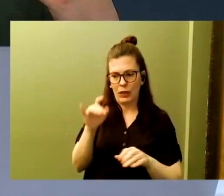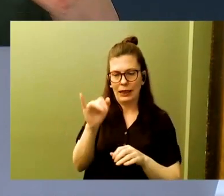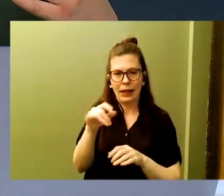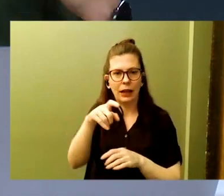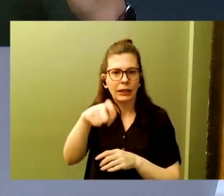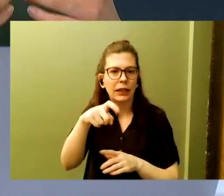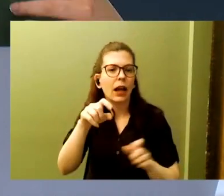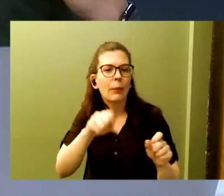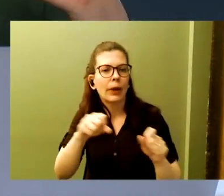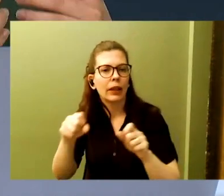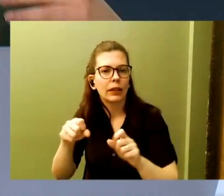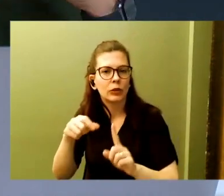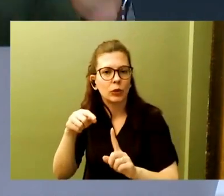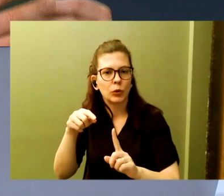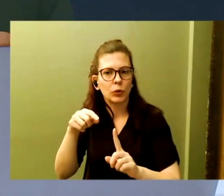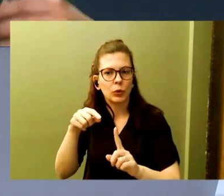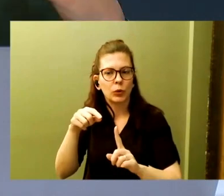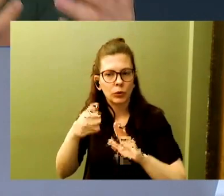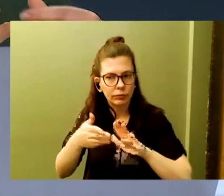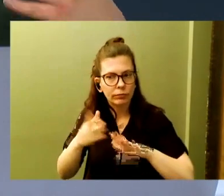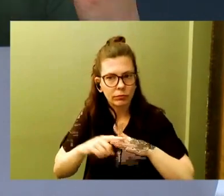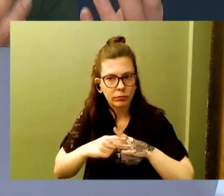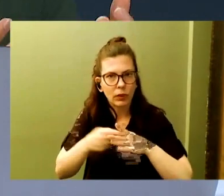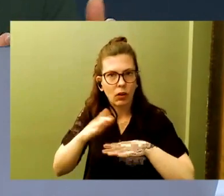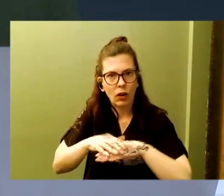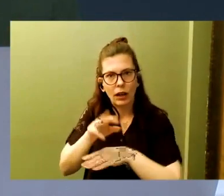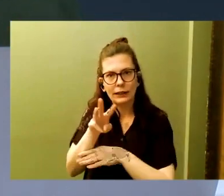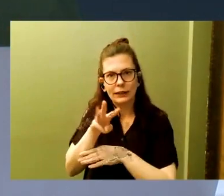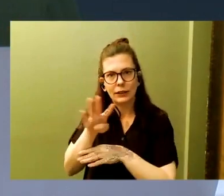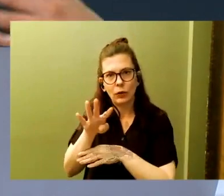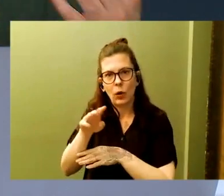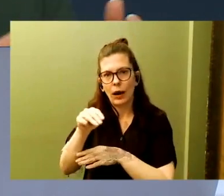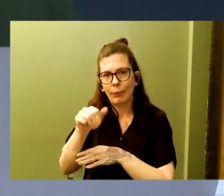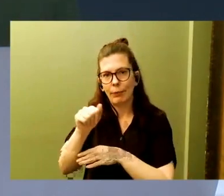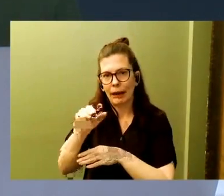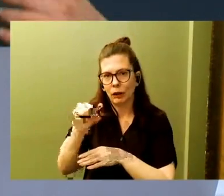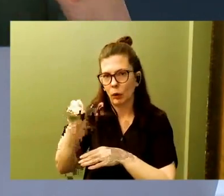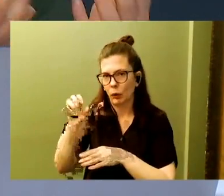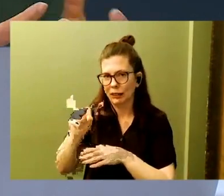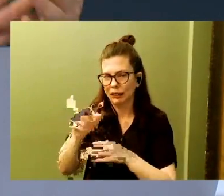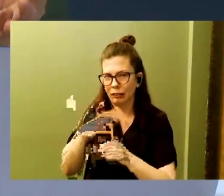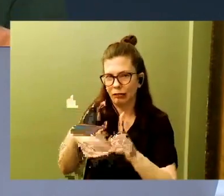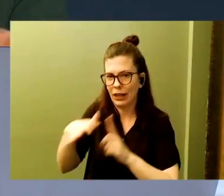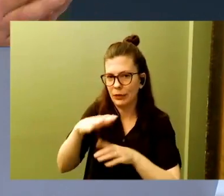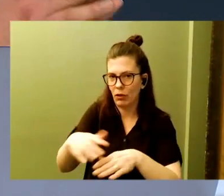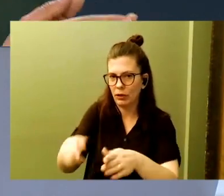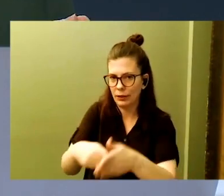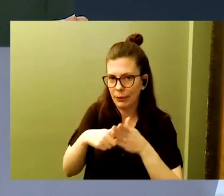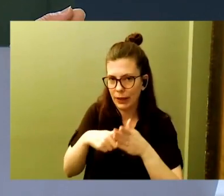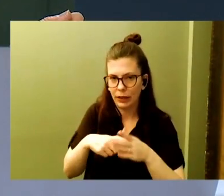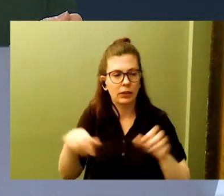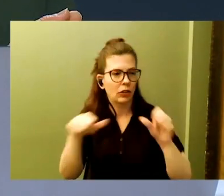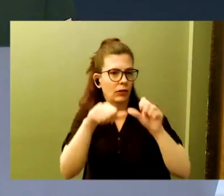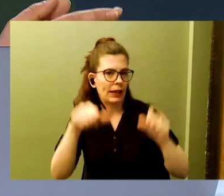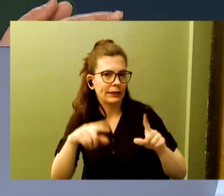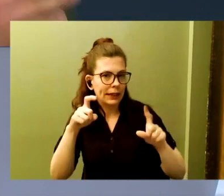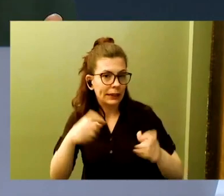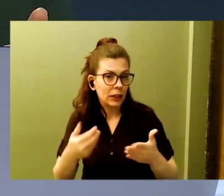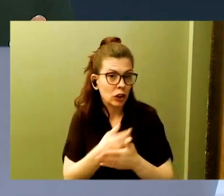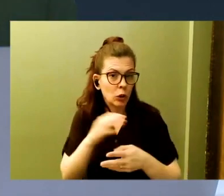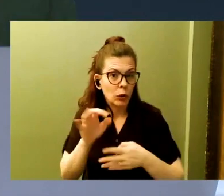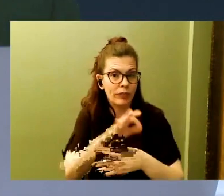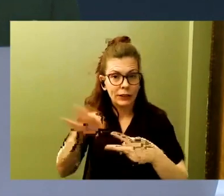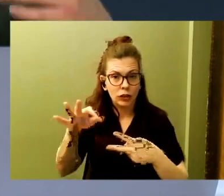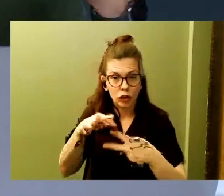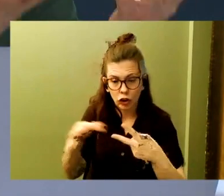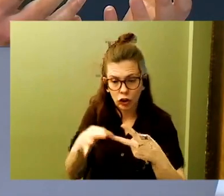to be able to spin up ARM64 macOS environments on demand. Like you're architecting, you're testing a new feature, you have an